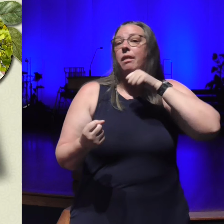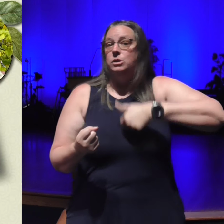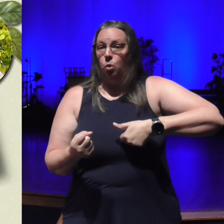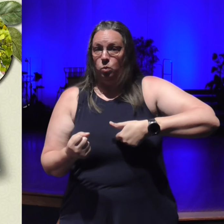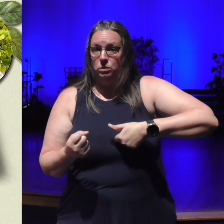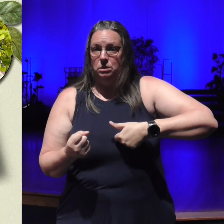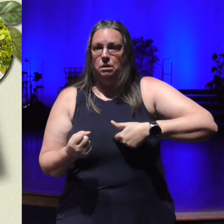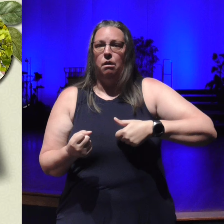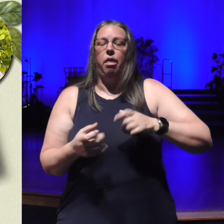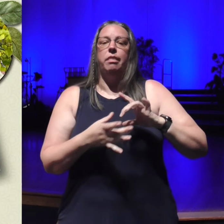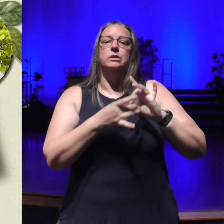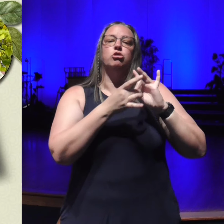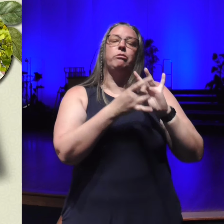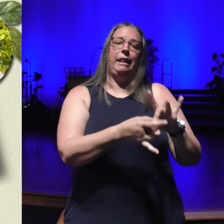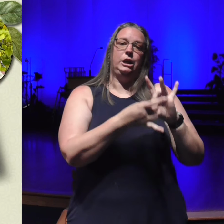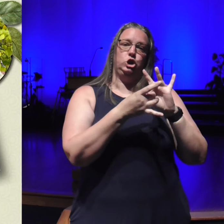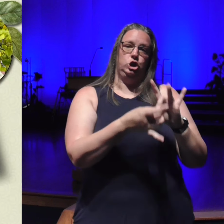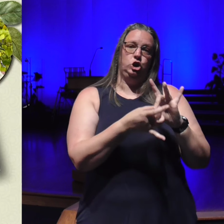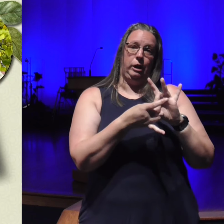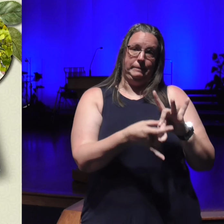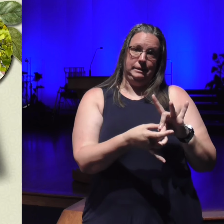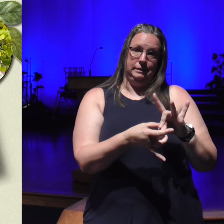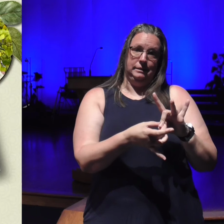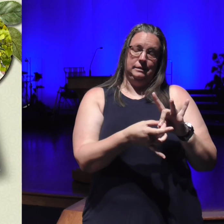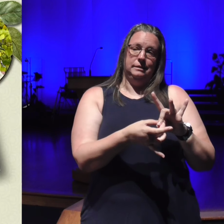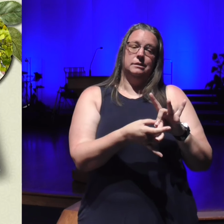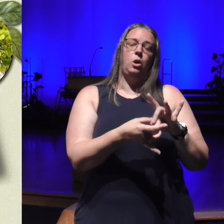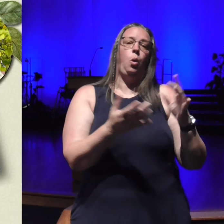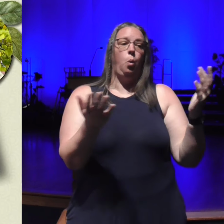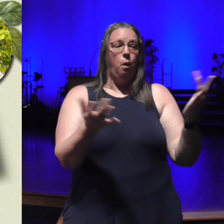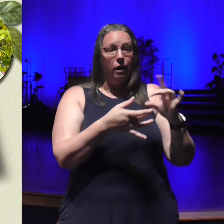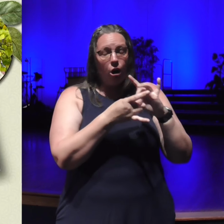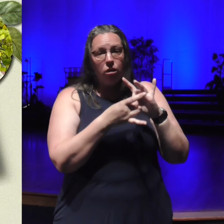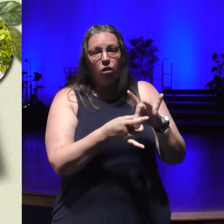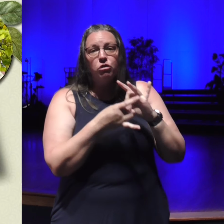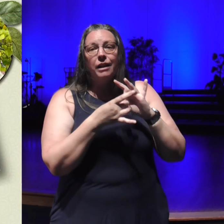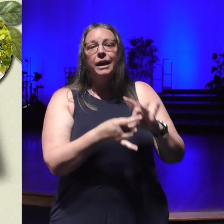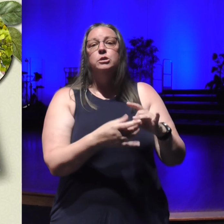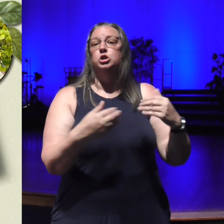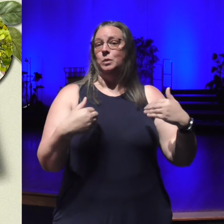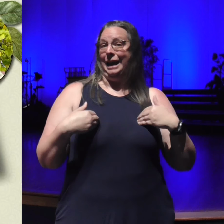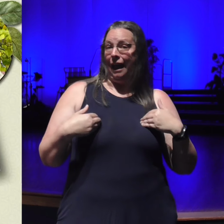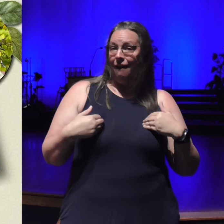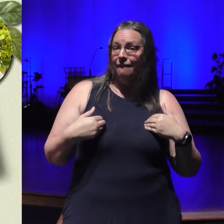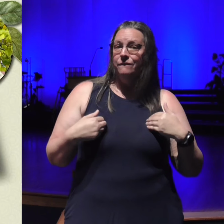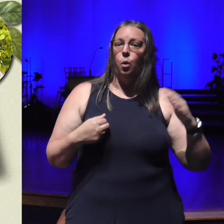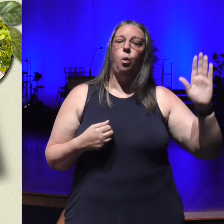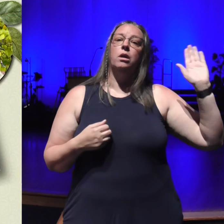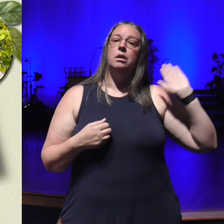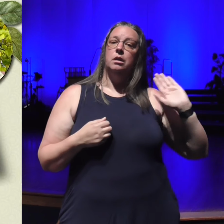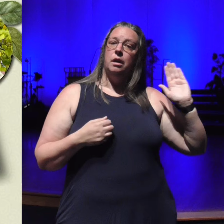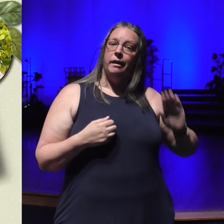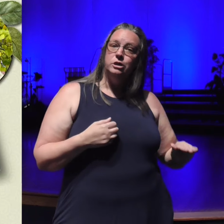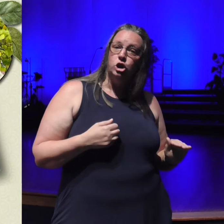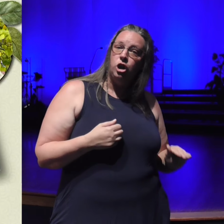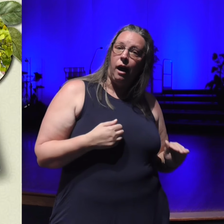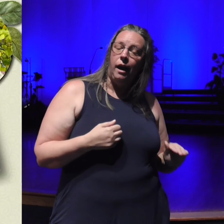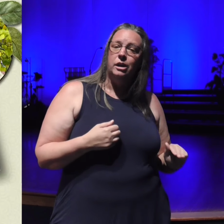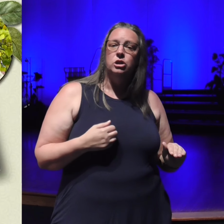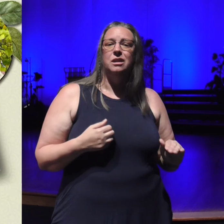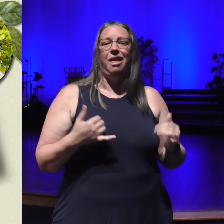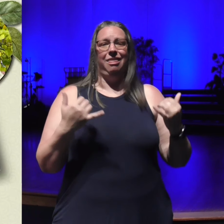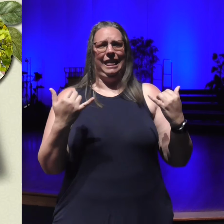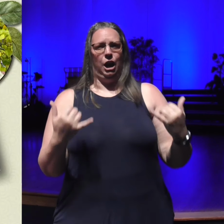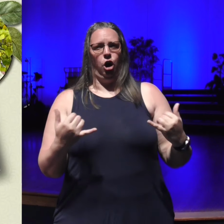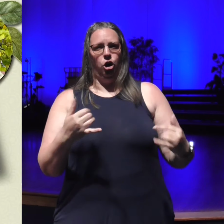that is relationships. What are those relationships maybe that we have now or we had as a child that are